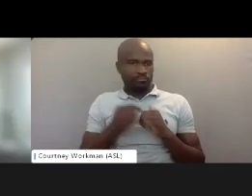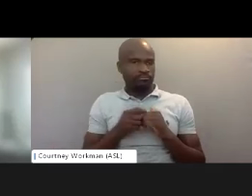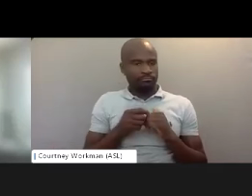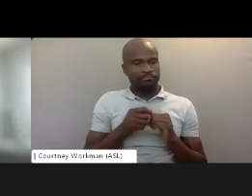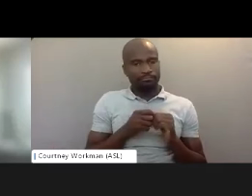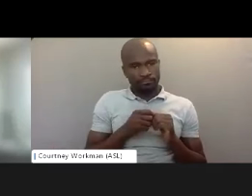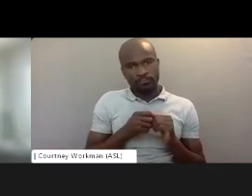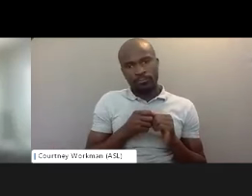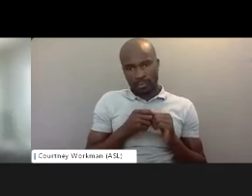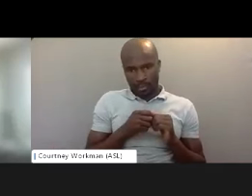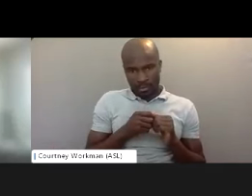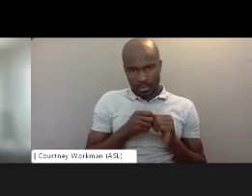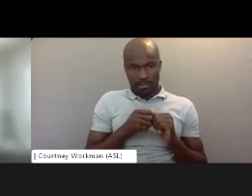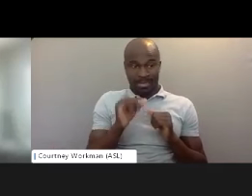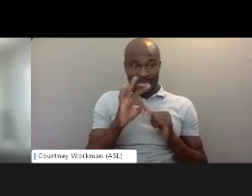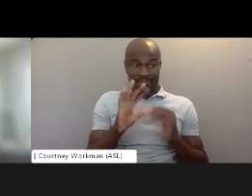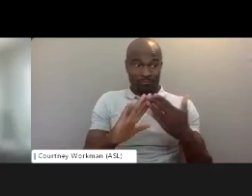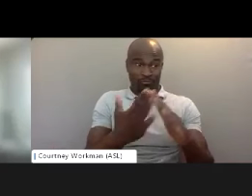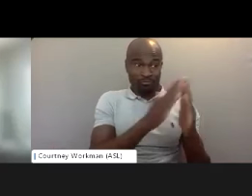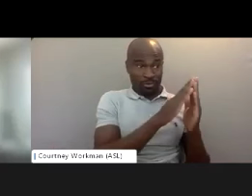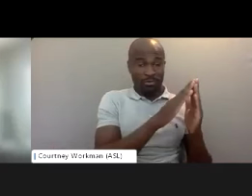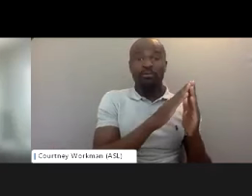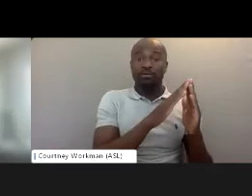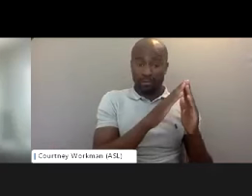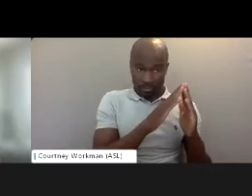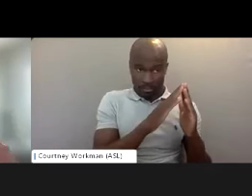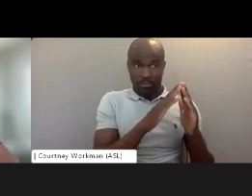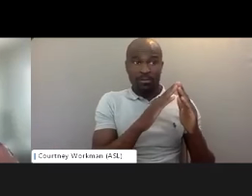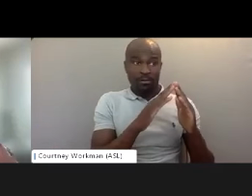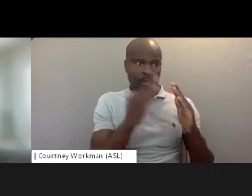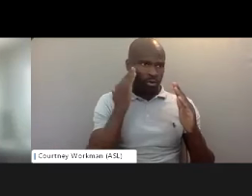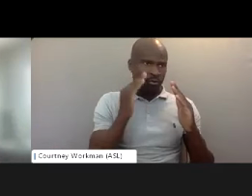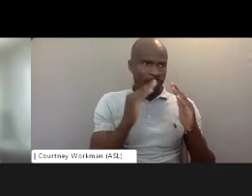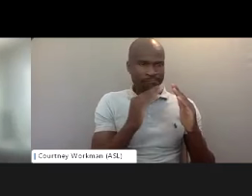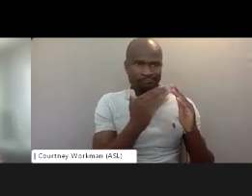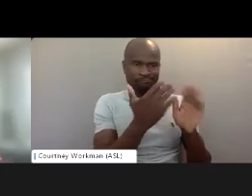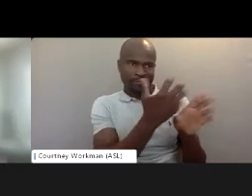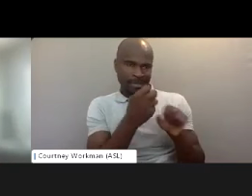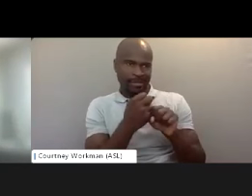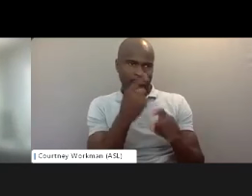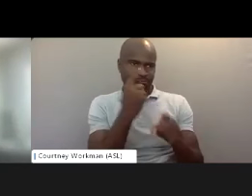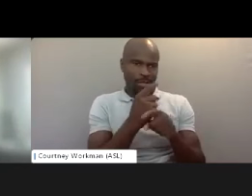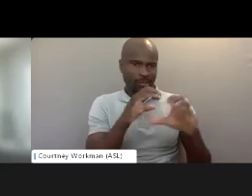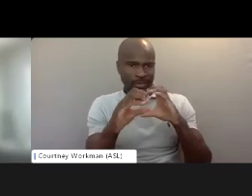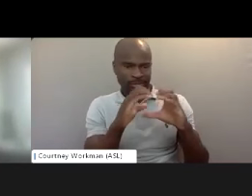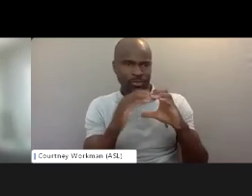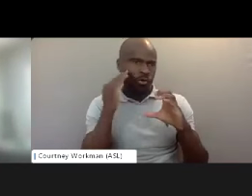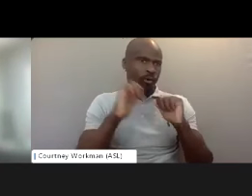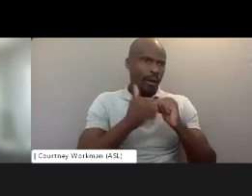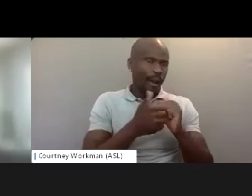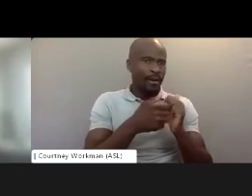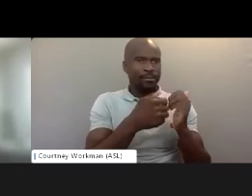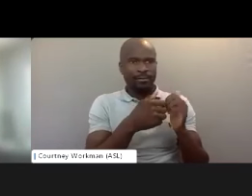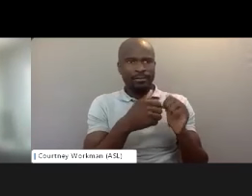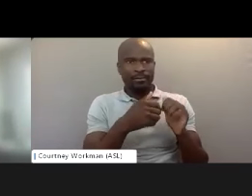that we're making sure people in the community have that appropriate communication to be able to communicate both about referrals and services,